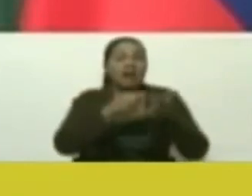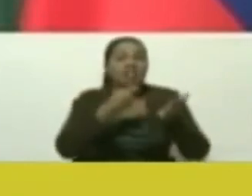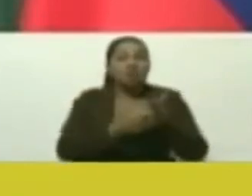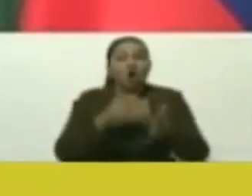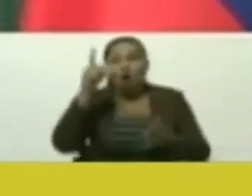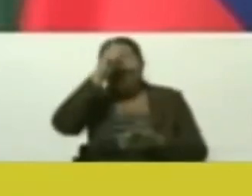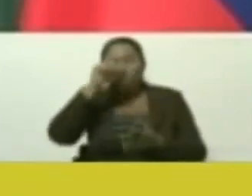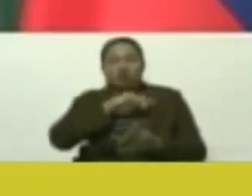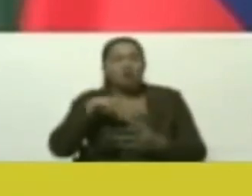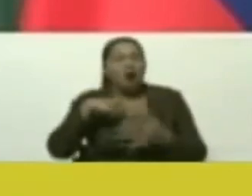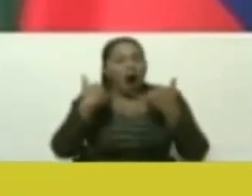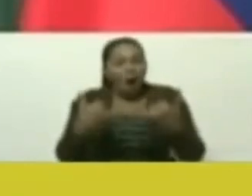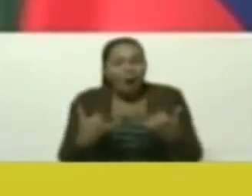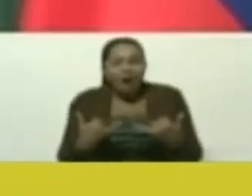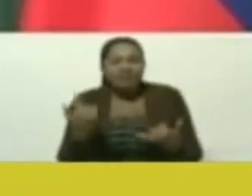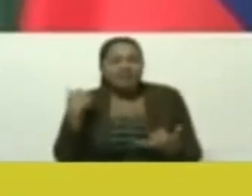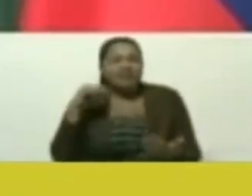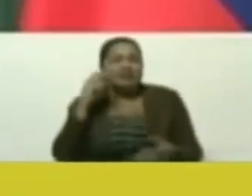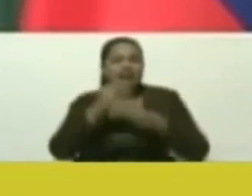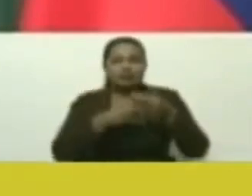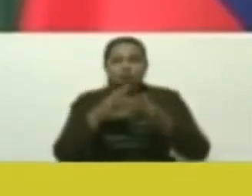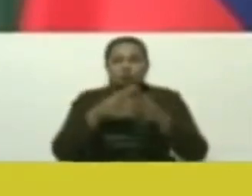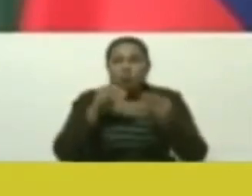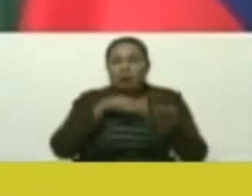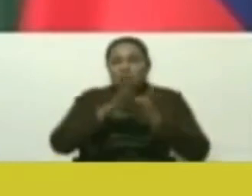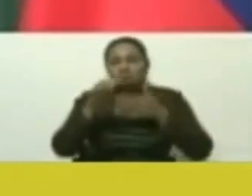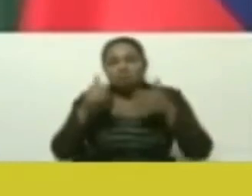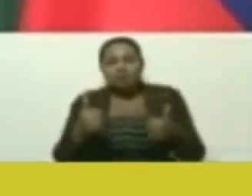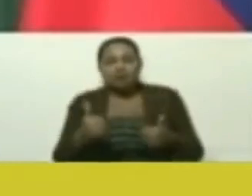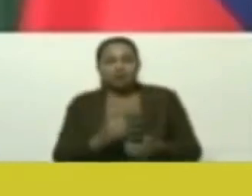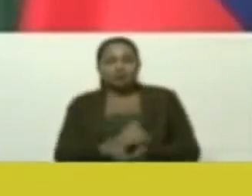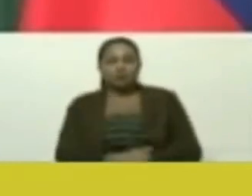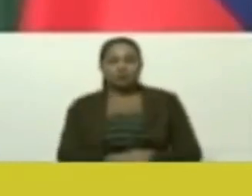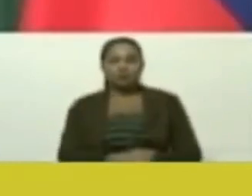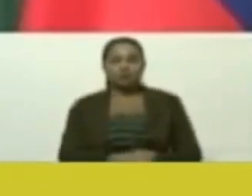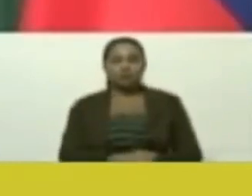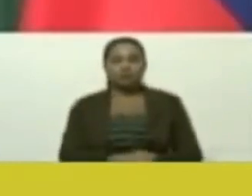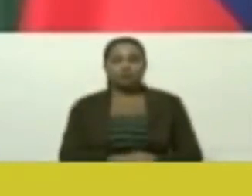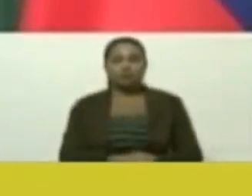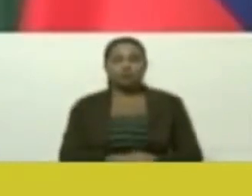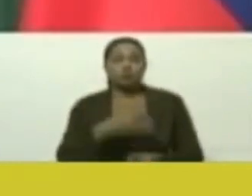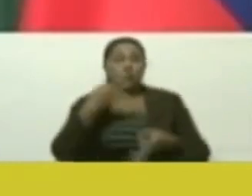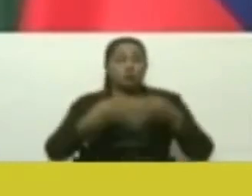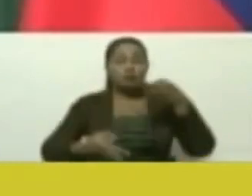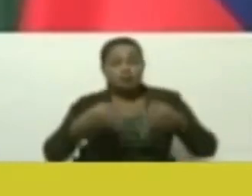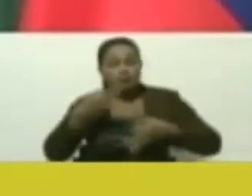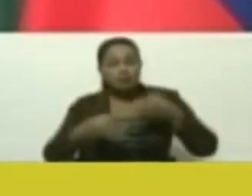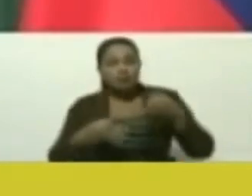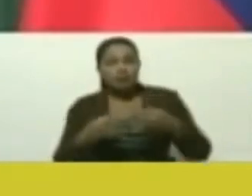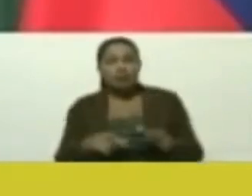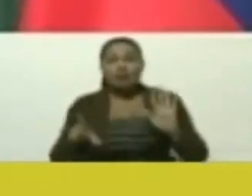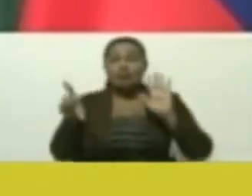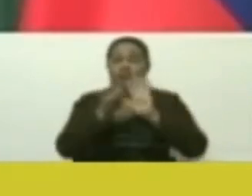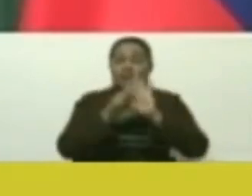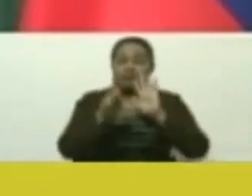Turkey investment can come to Venezuela. This is the moment. All the guarantees are on the